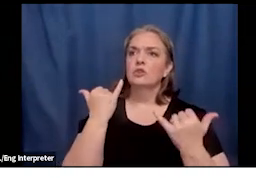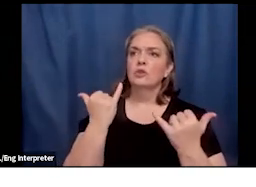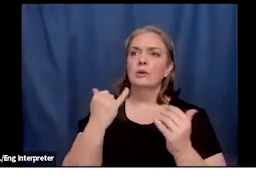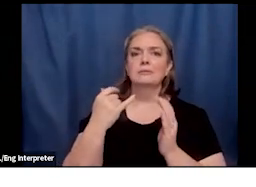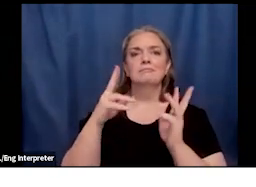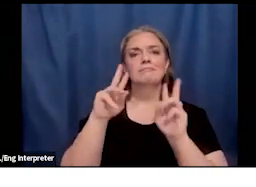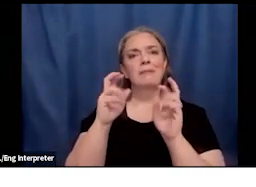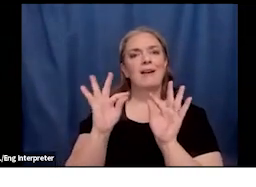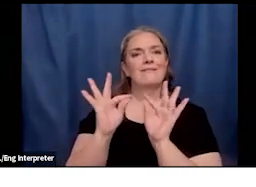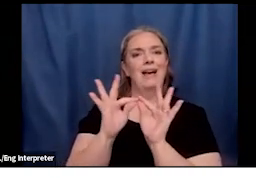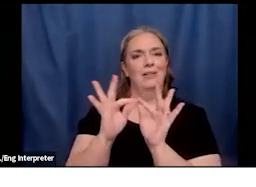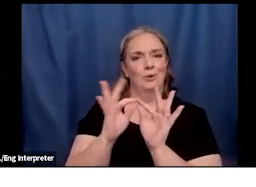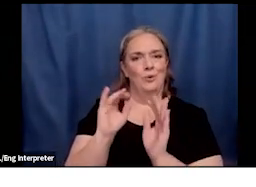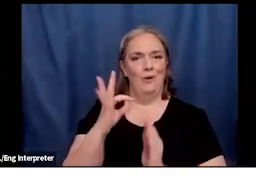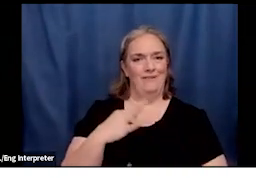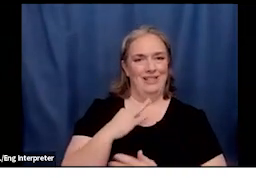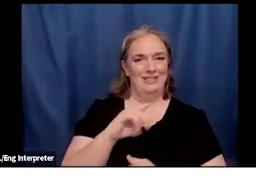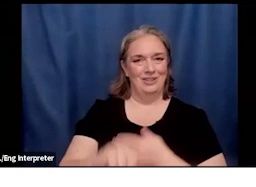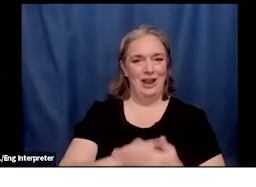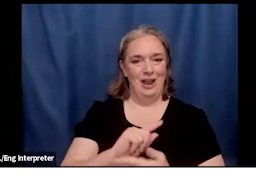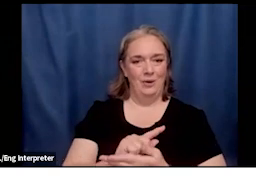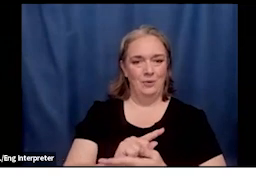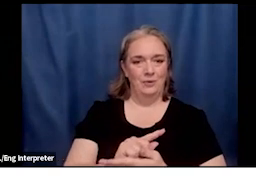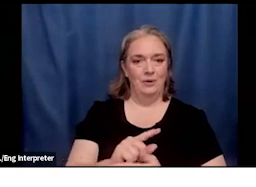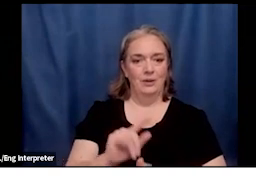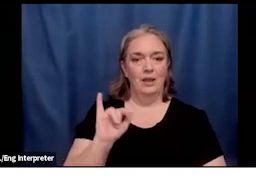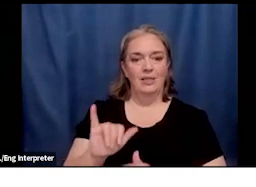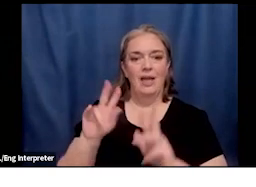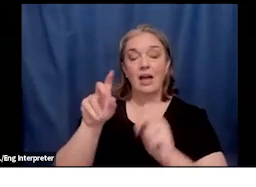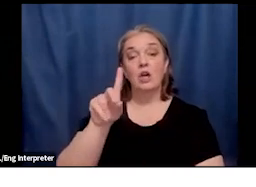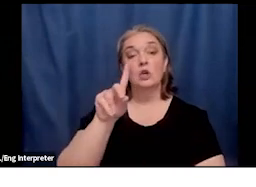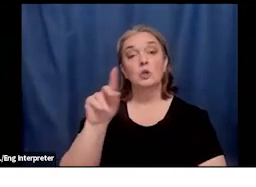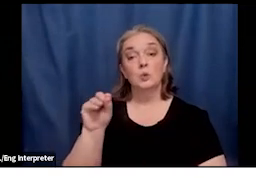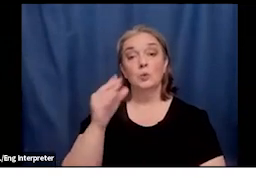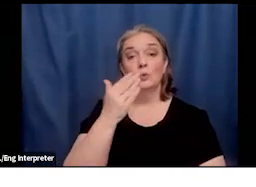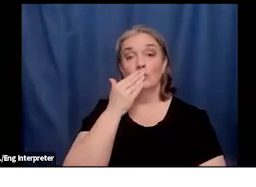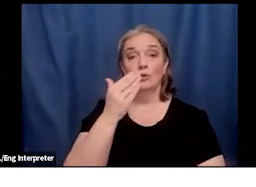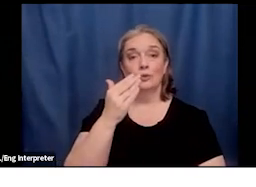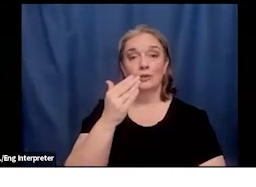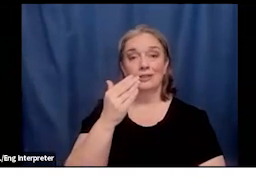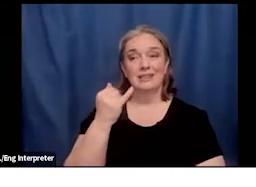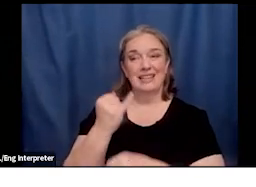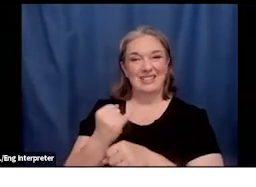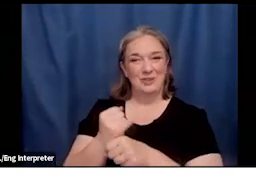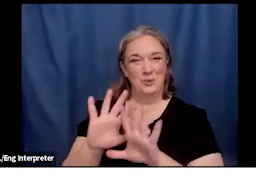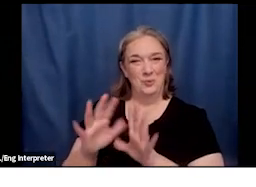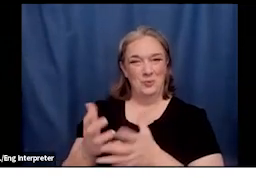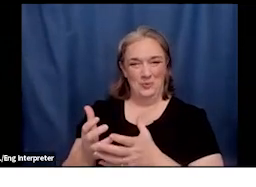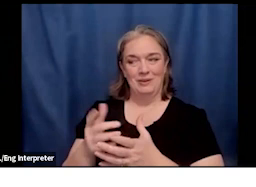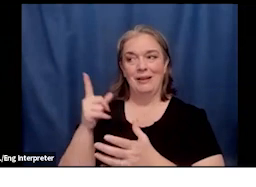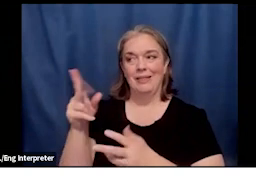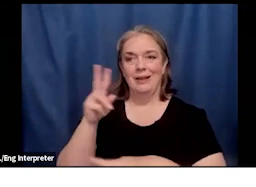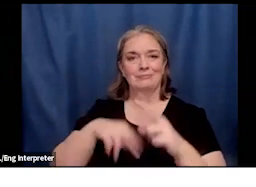of a volunteer hour is. The Do Good Institute, which looks at sort of